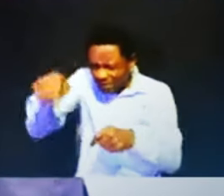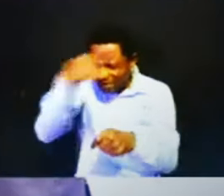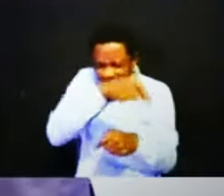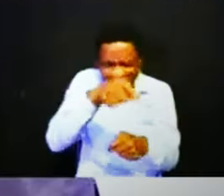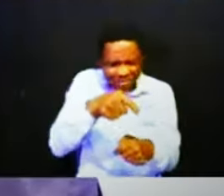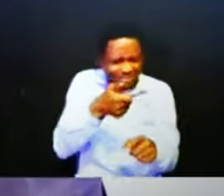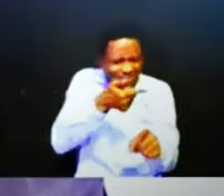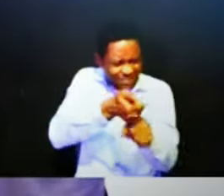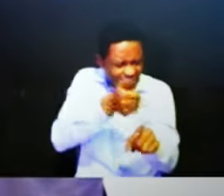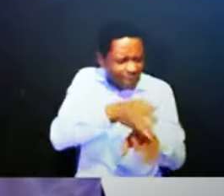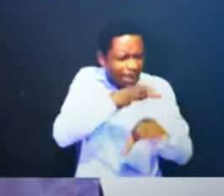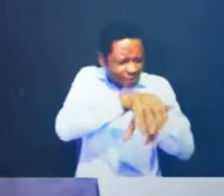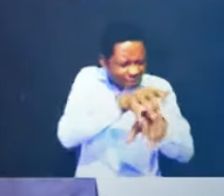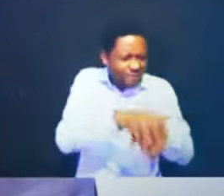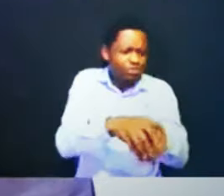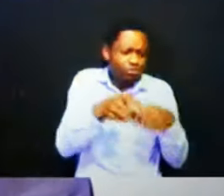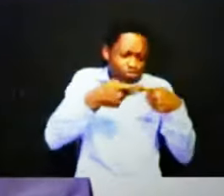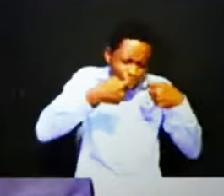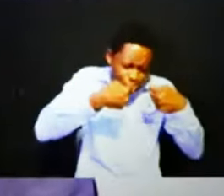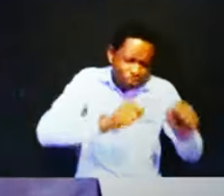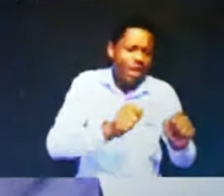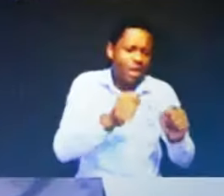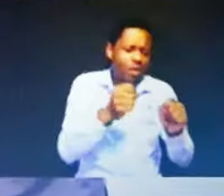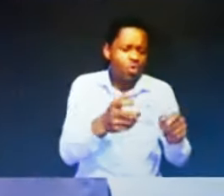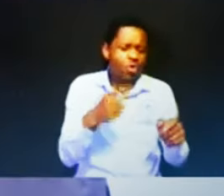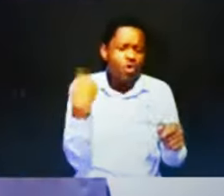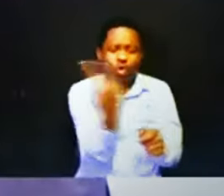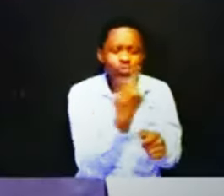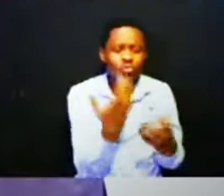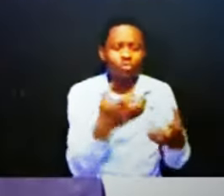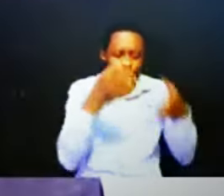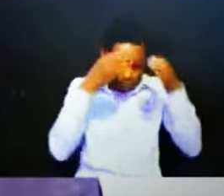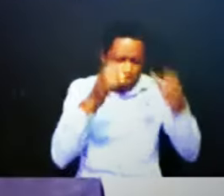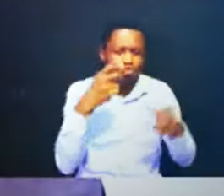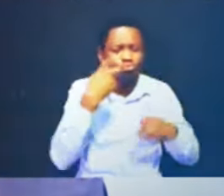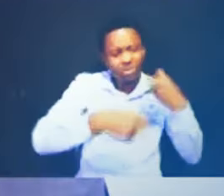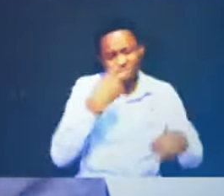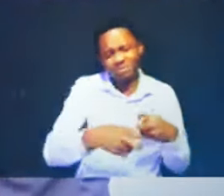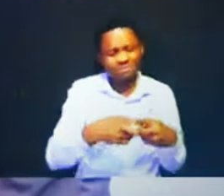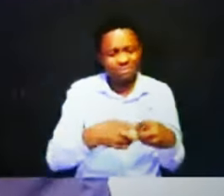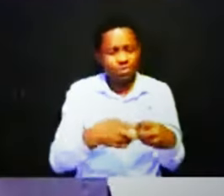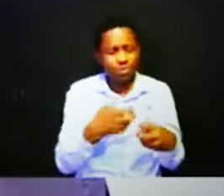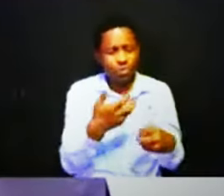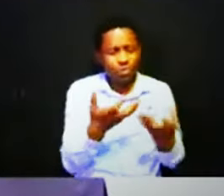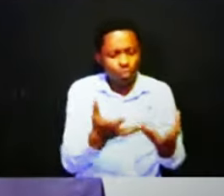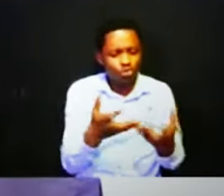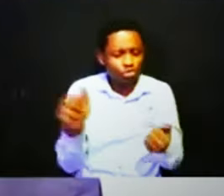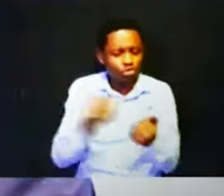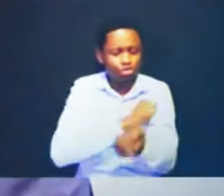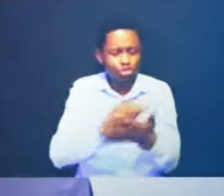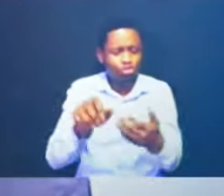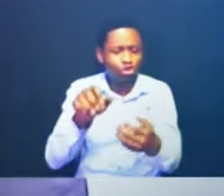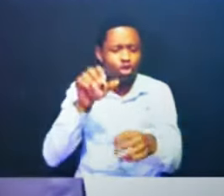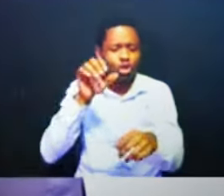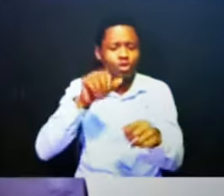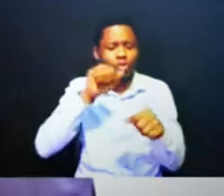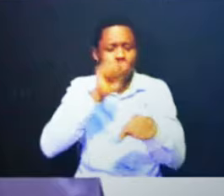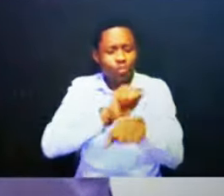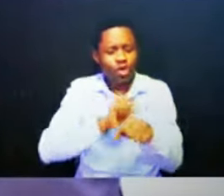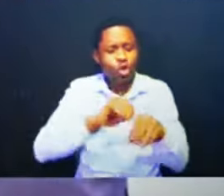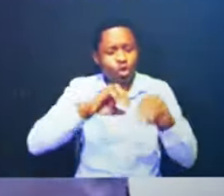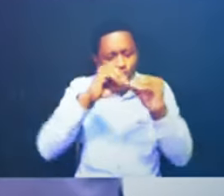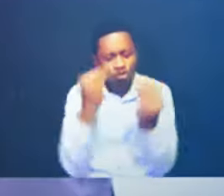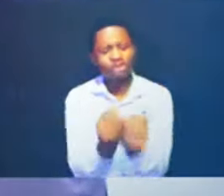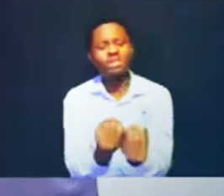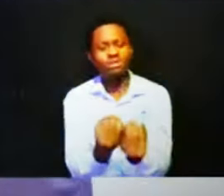or a home should be dealt with. Nipa bi a wo sey adwuma no anase wo de o how e ba fidua no so no ese sey ye wo hu adwuma.